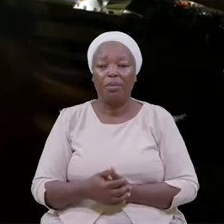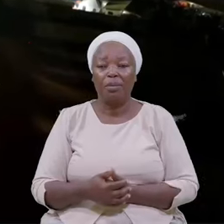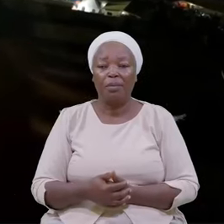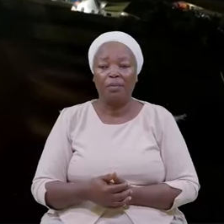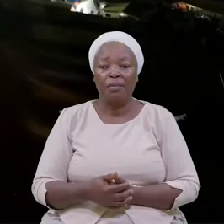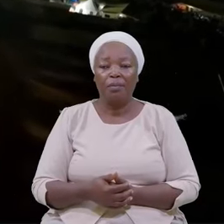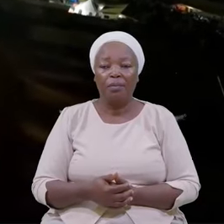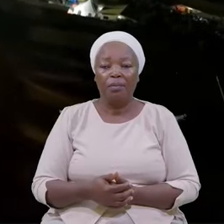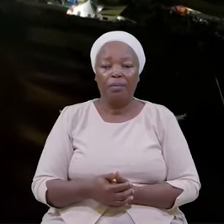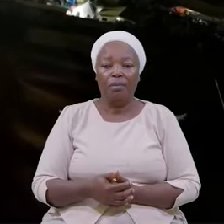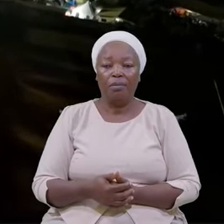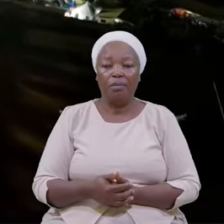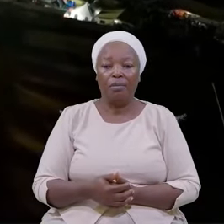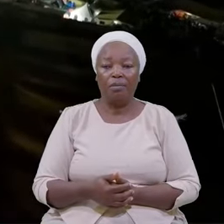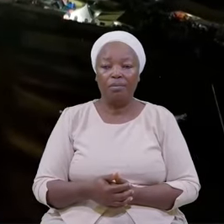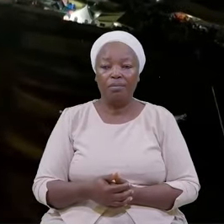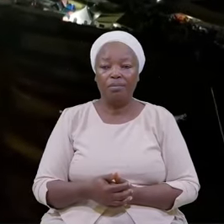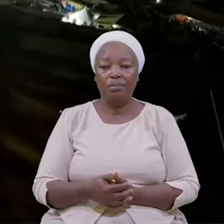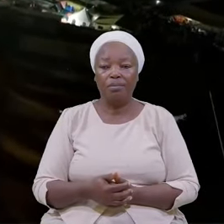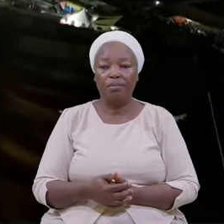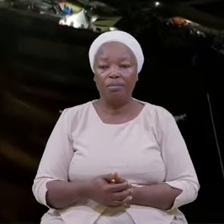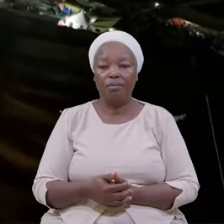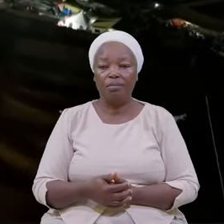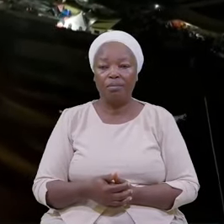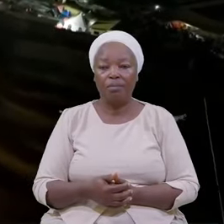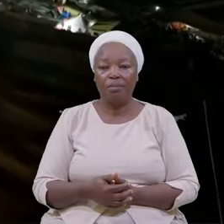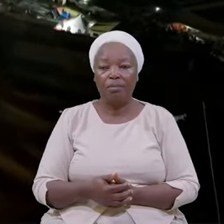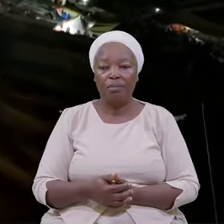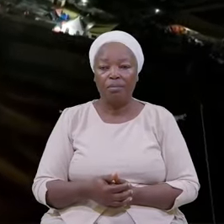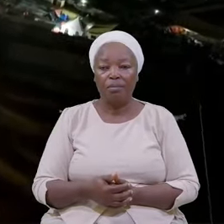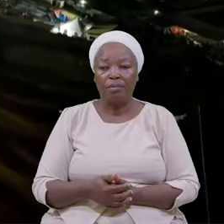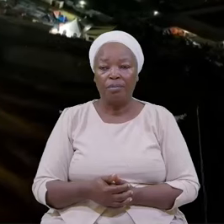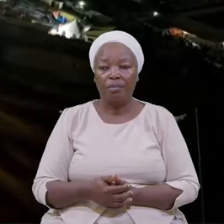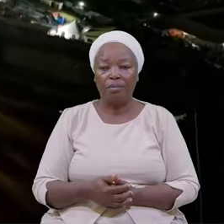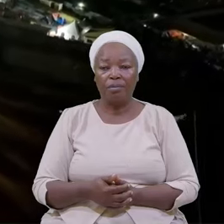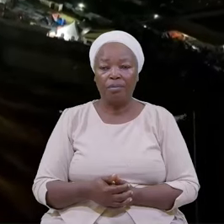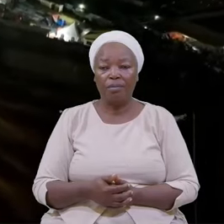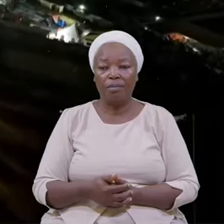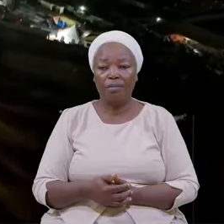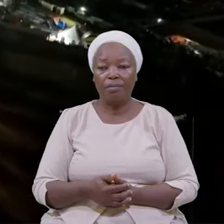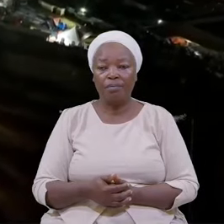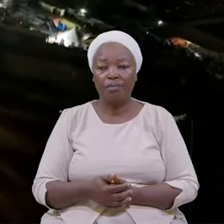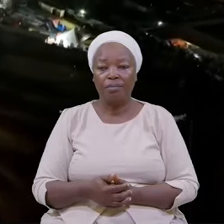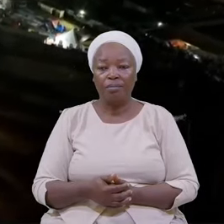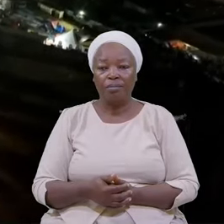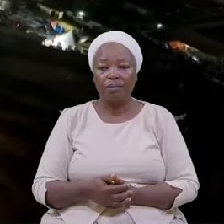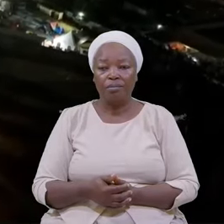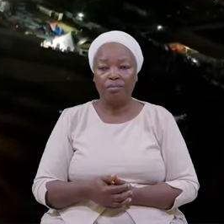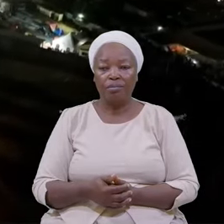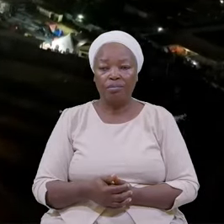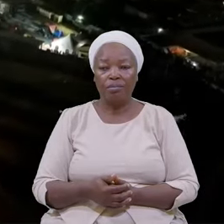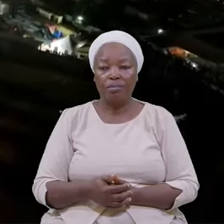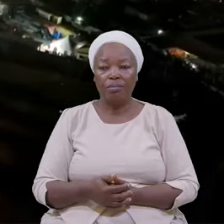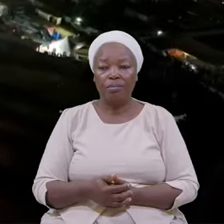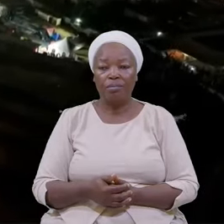Mais avoir le temps pour vous s'asseoir et qu'on vous enseigne, non. Donc vous faites beaucoup de